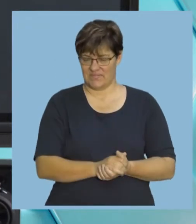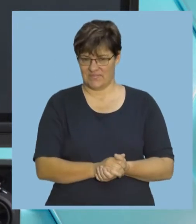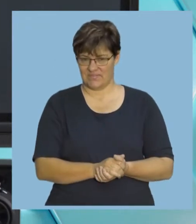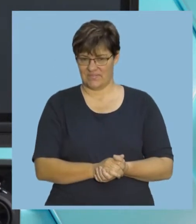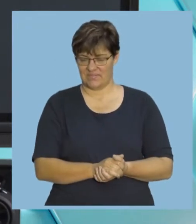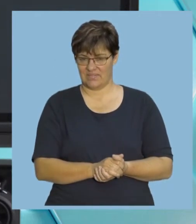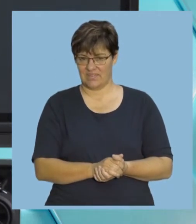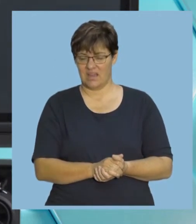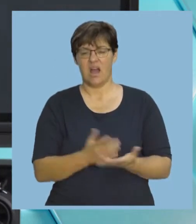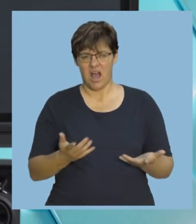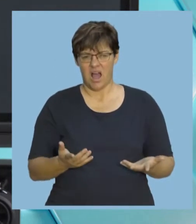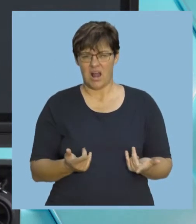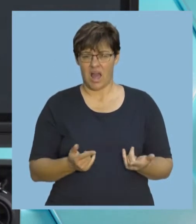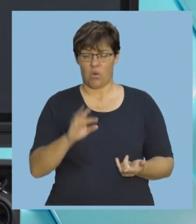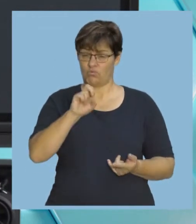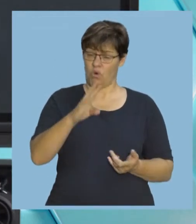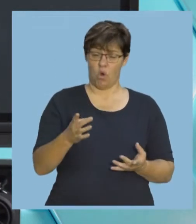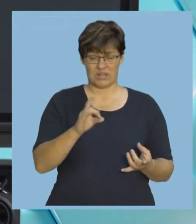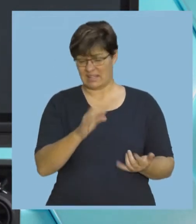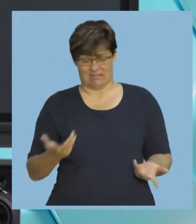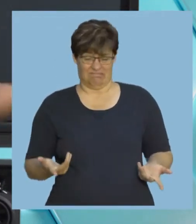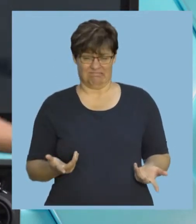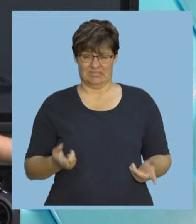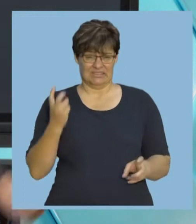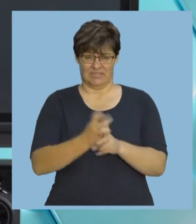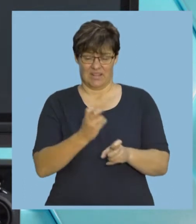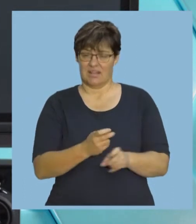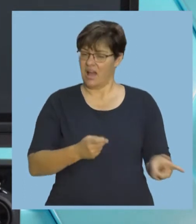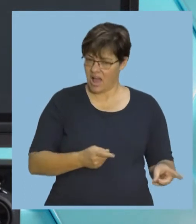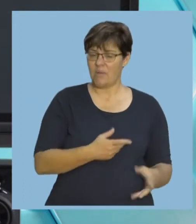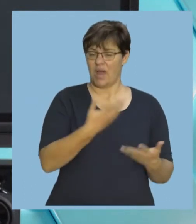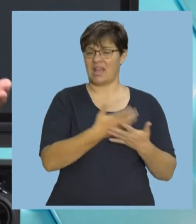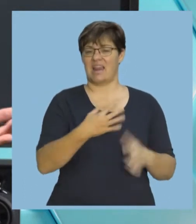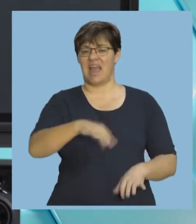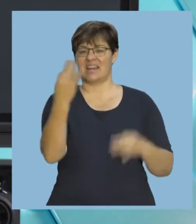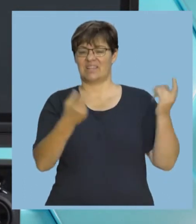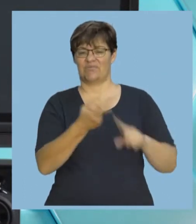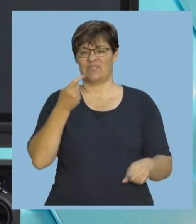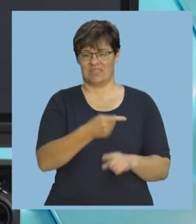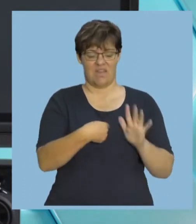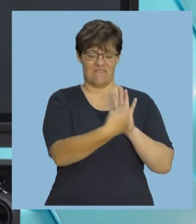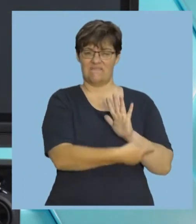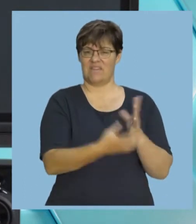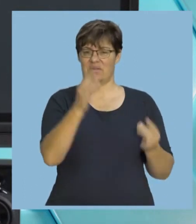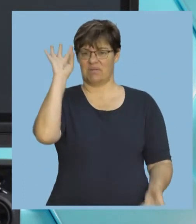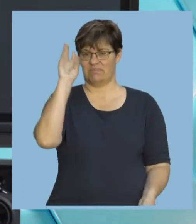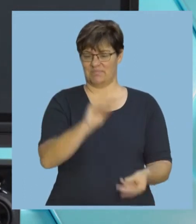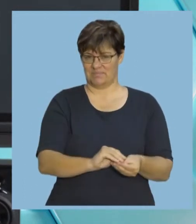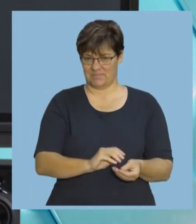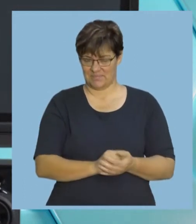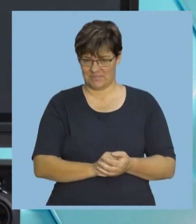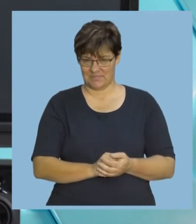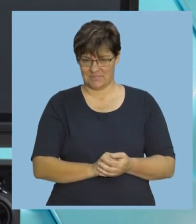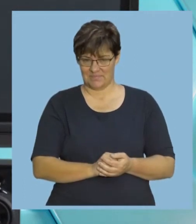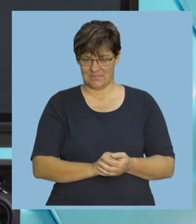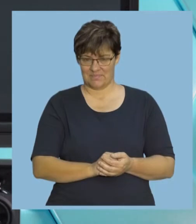summary. So it's better to have this than having a raw data, you know. I can do some analysis with